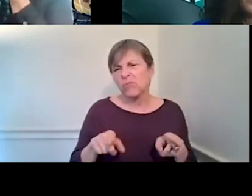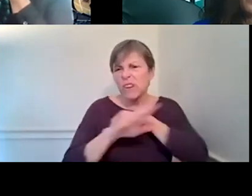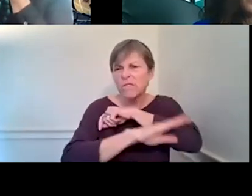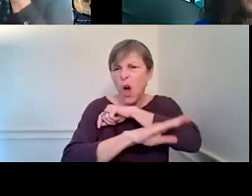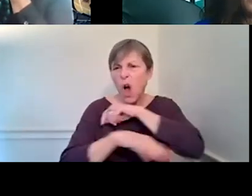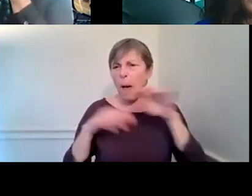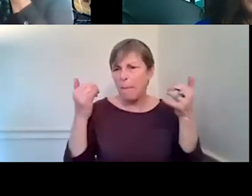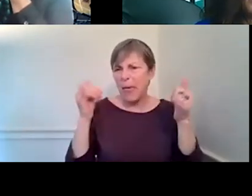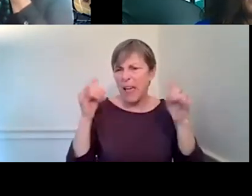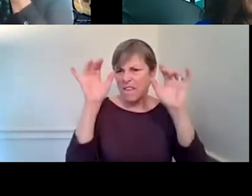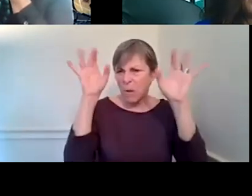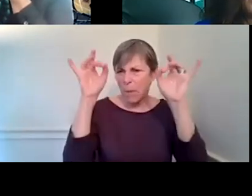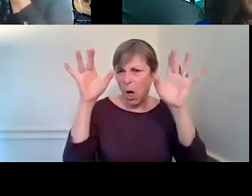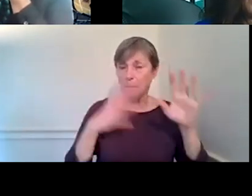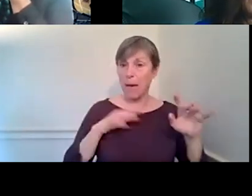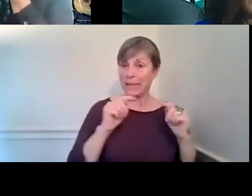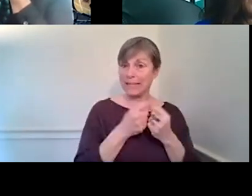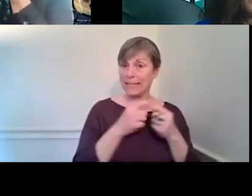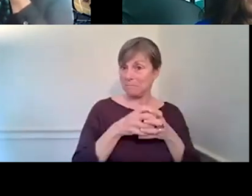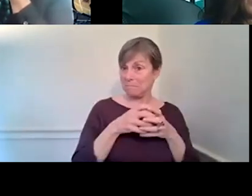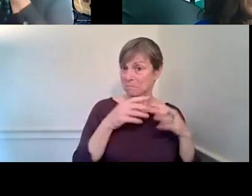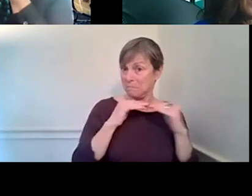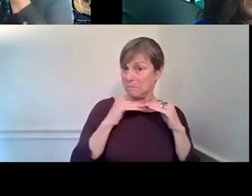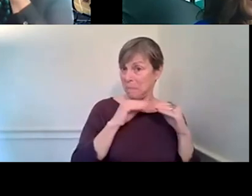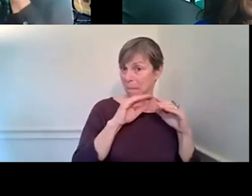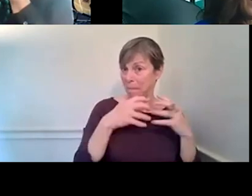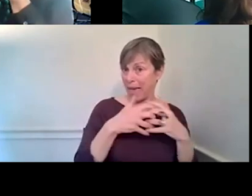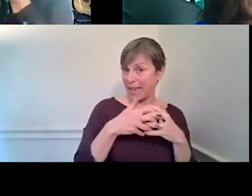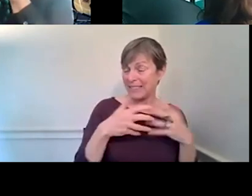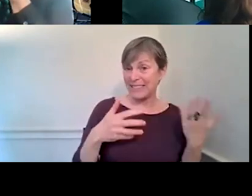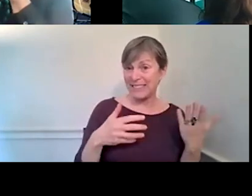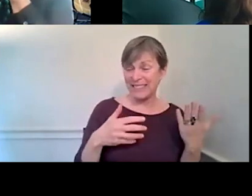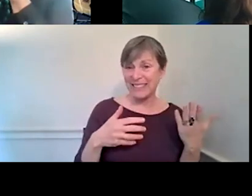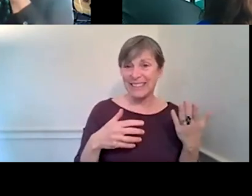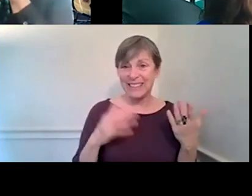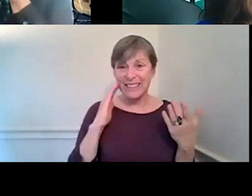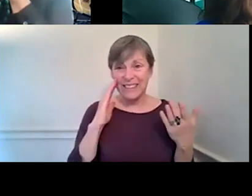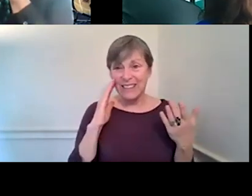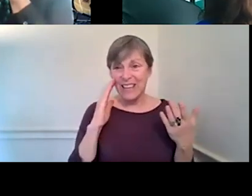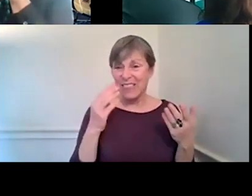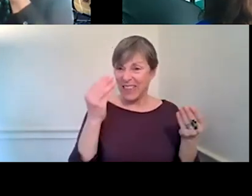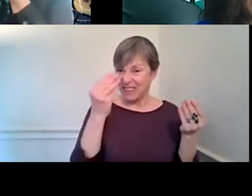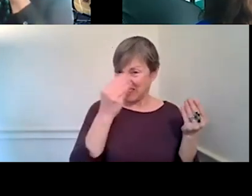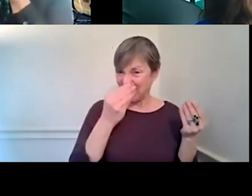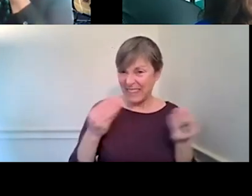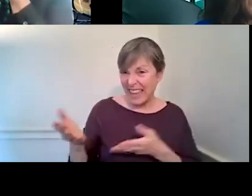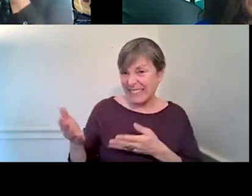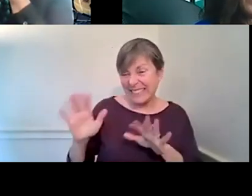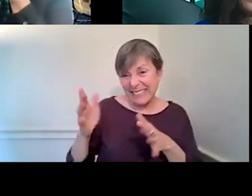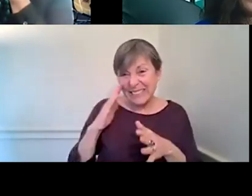my teammates actually told me in my excitement of when my adrenaline is running, they cannot understand my English.